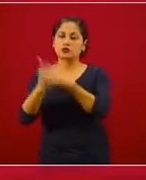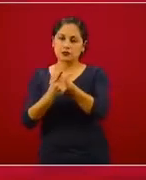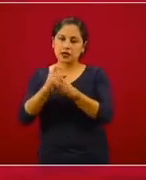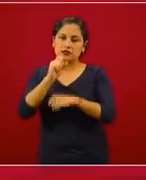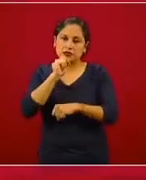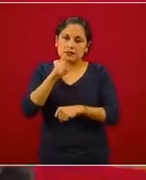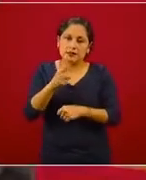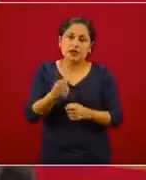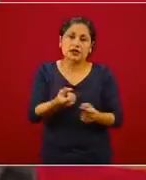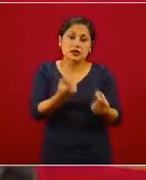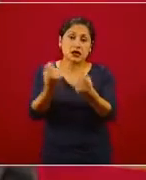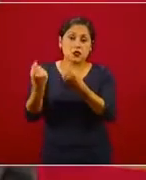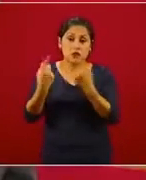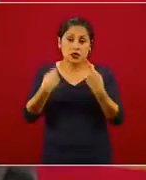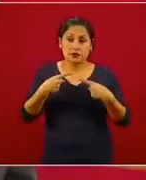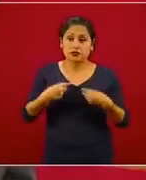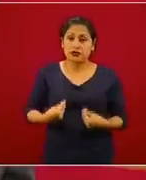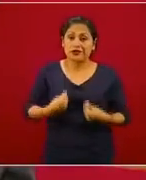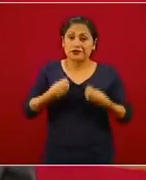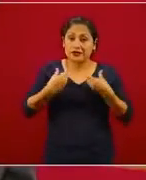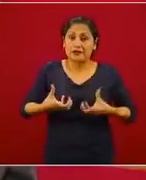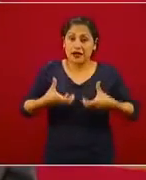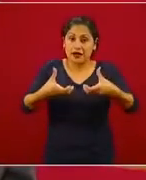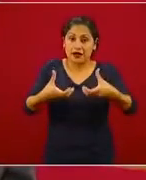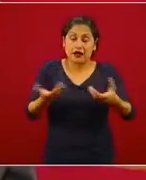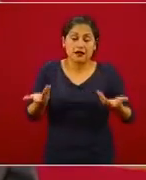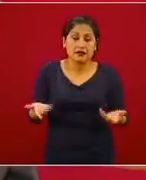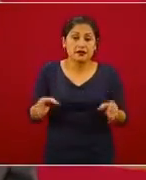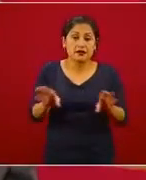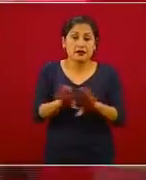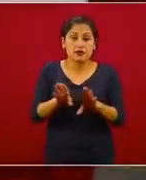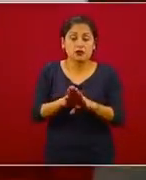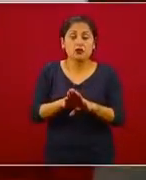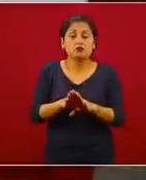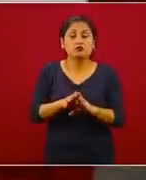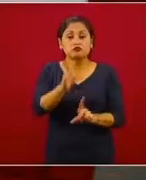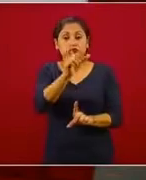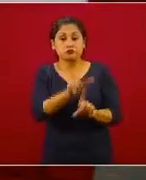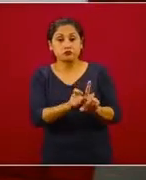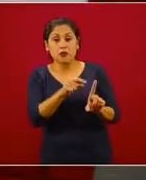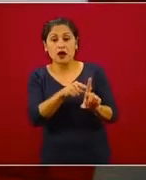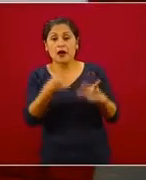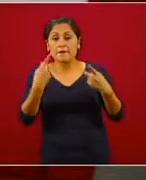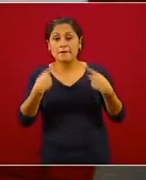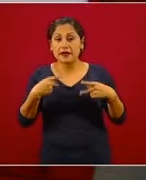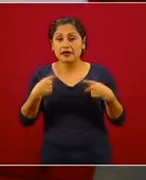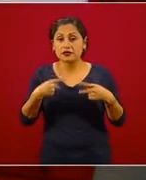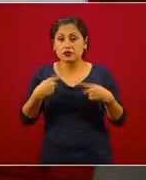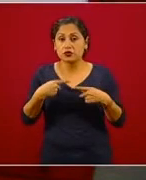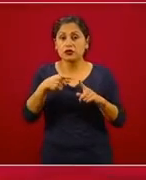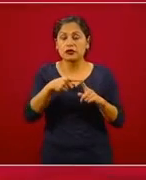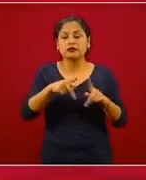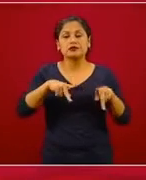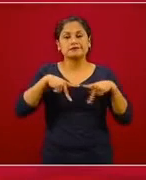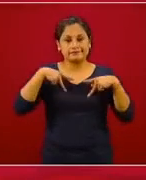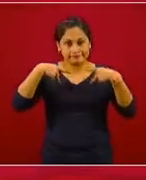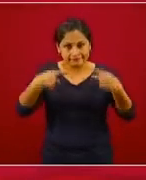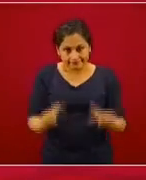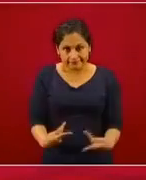classes. Of course, this results in a lot of people in a homeless situation, and these